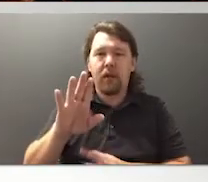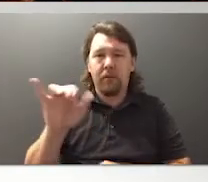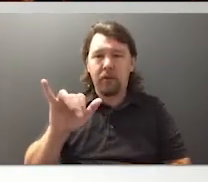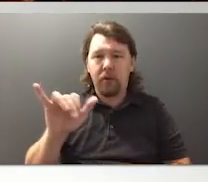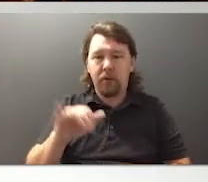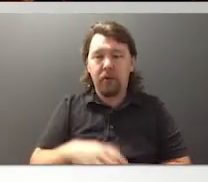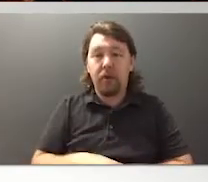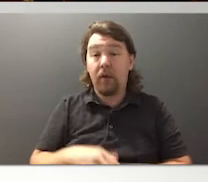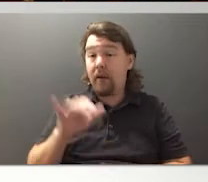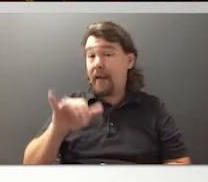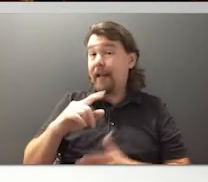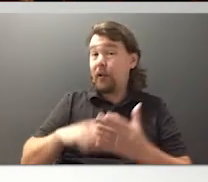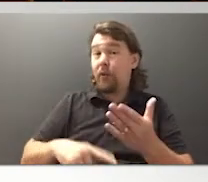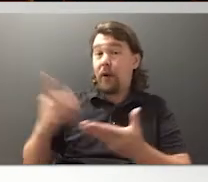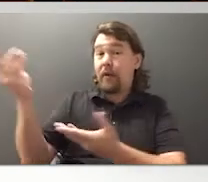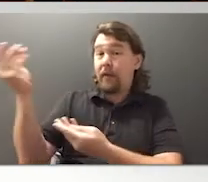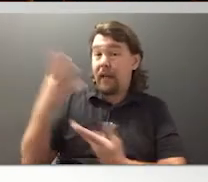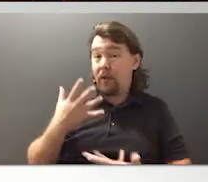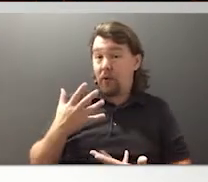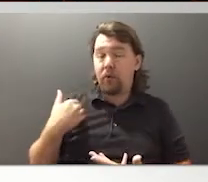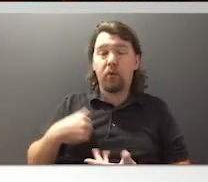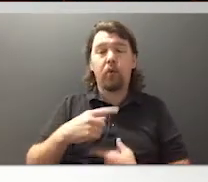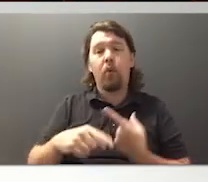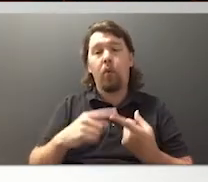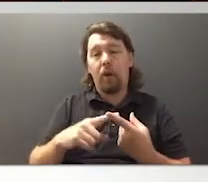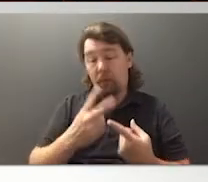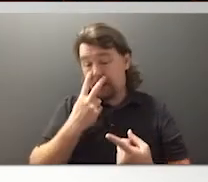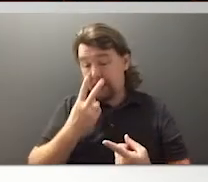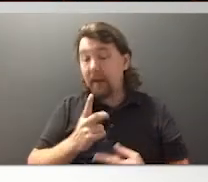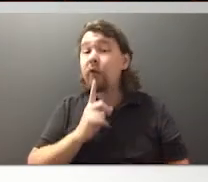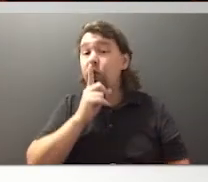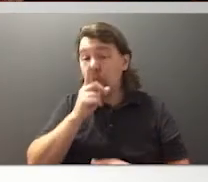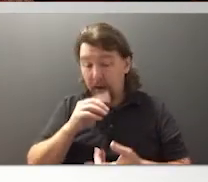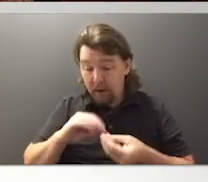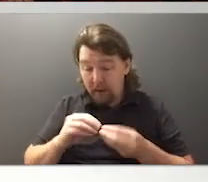is what we've been told. When we see the actual numbers in print,